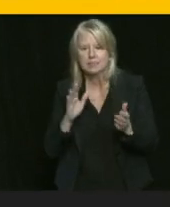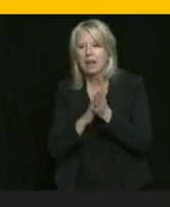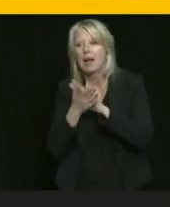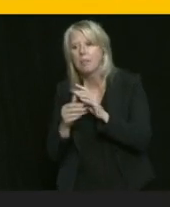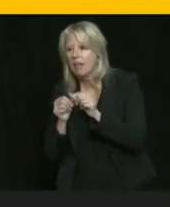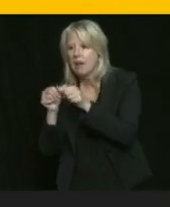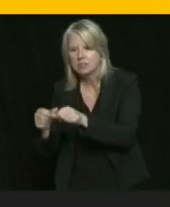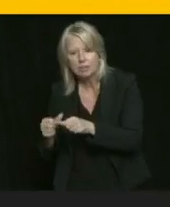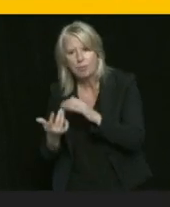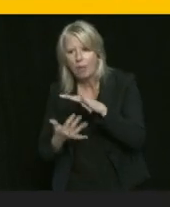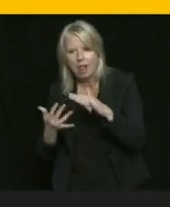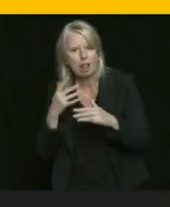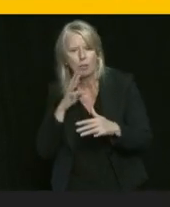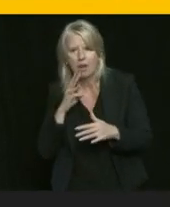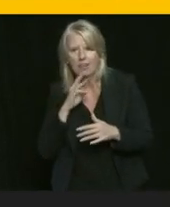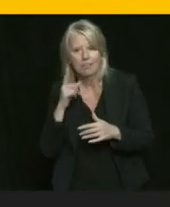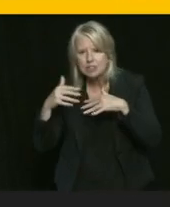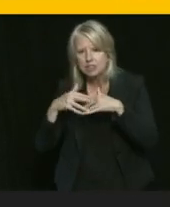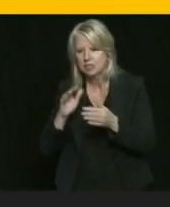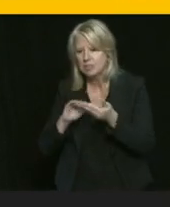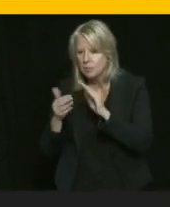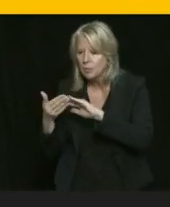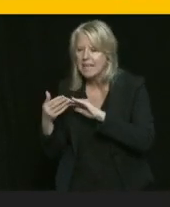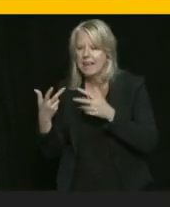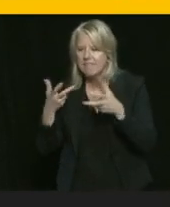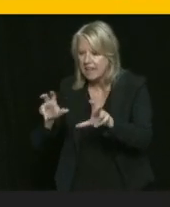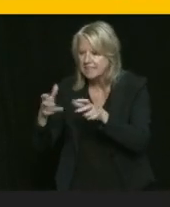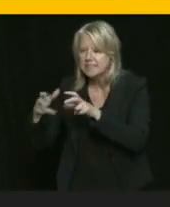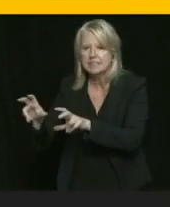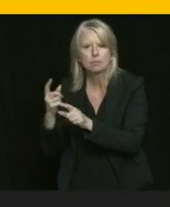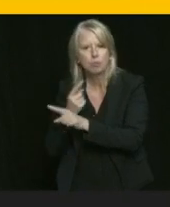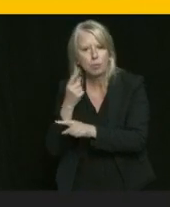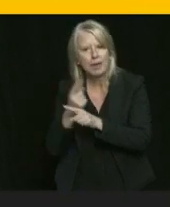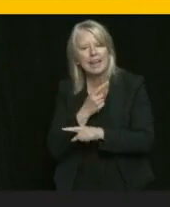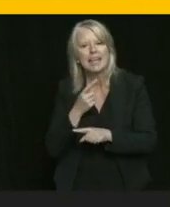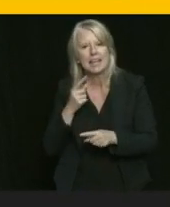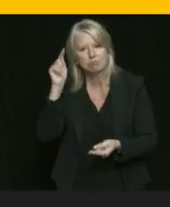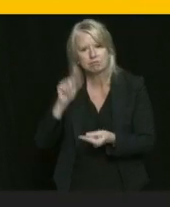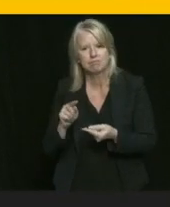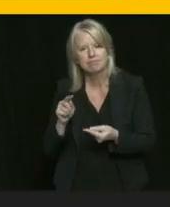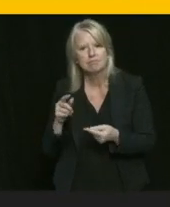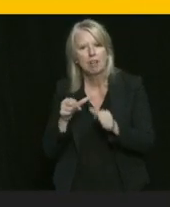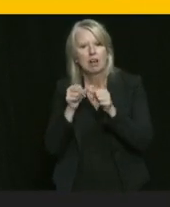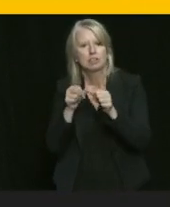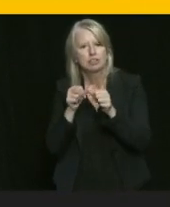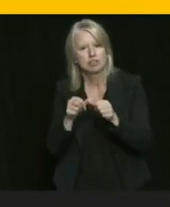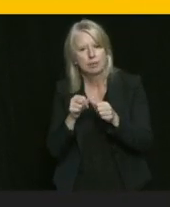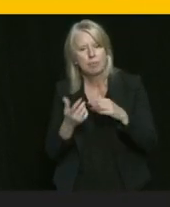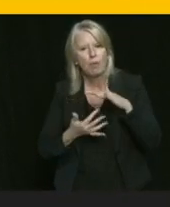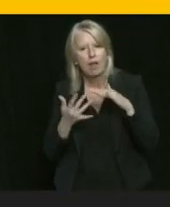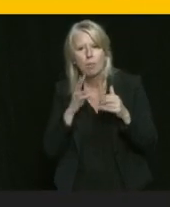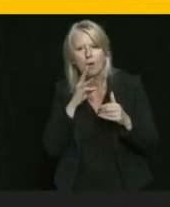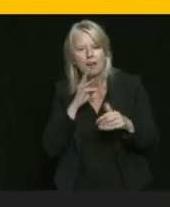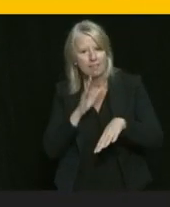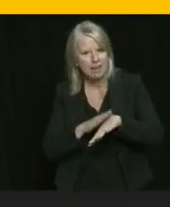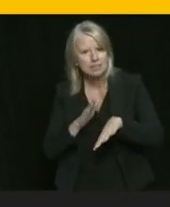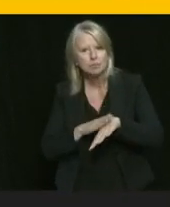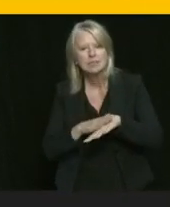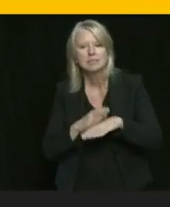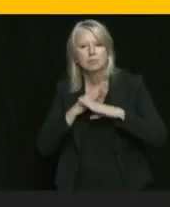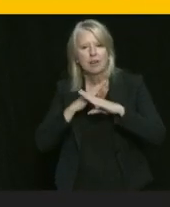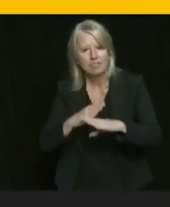water advisories, and preventing other necessary to lift those long-term boil water advisories, to prevent